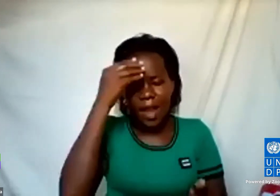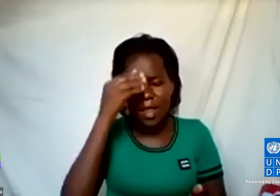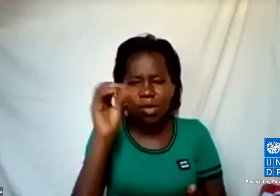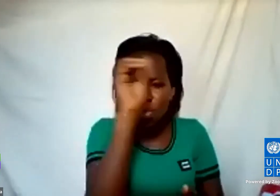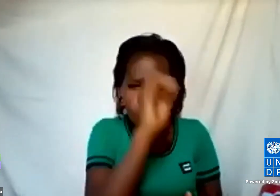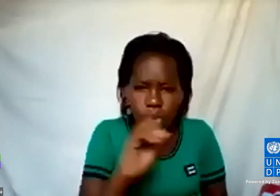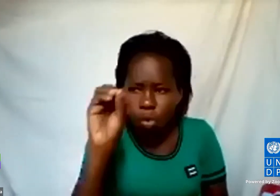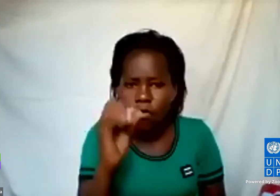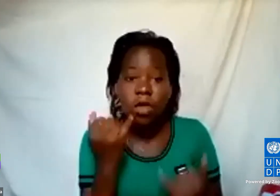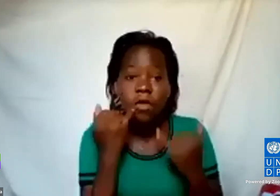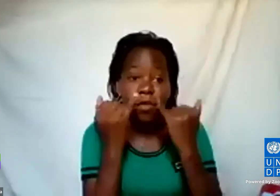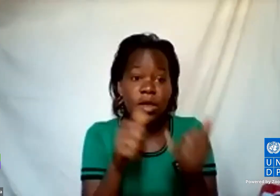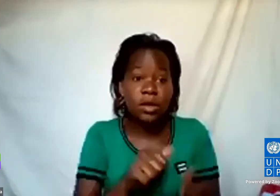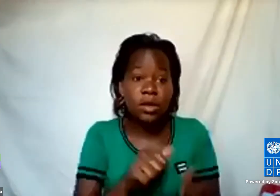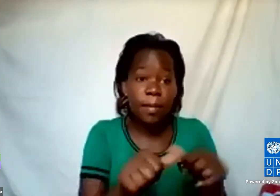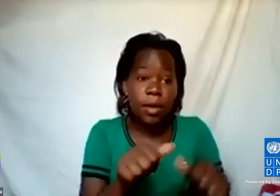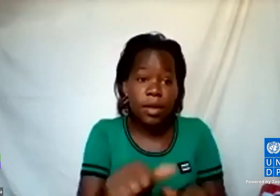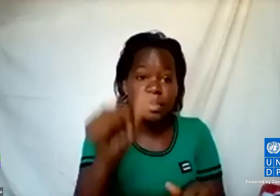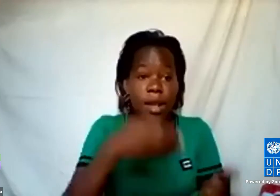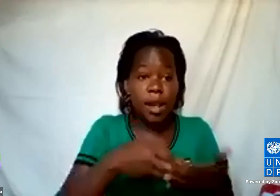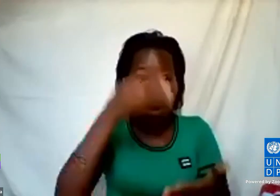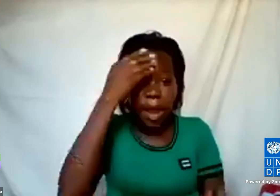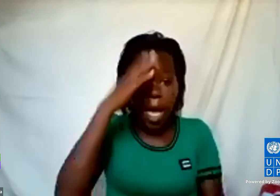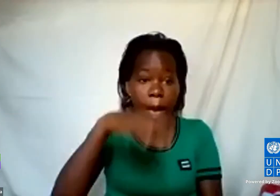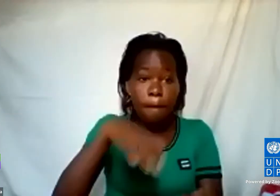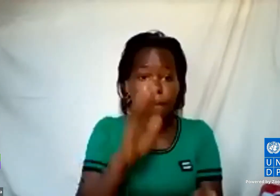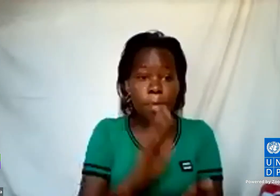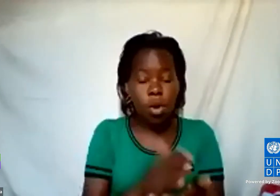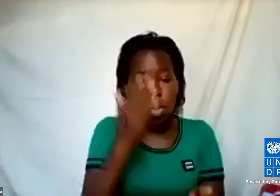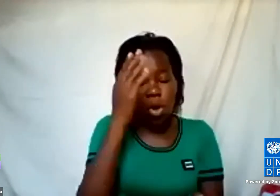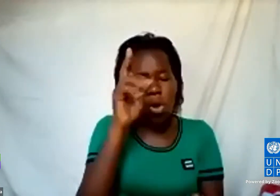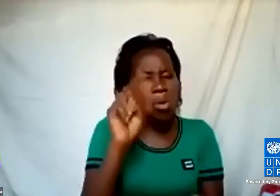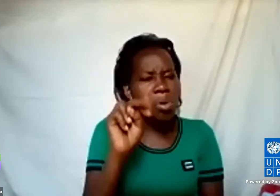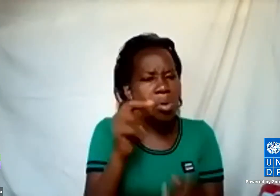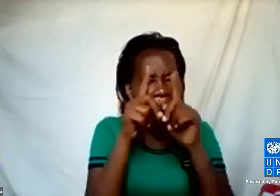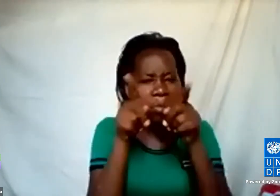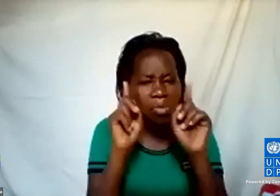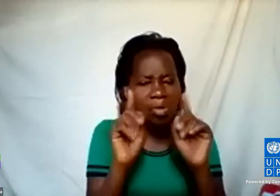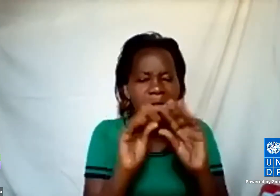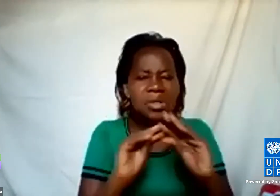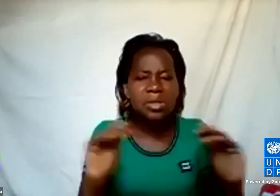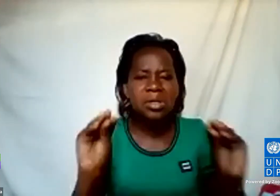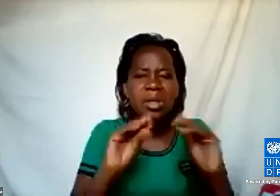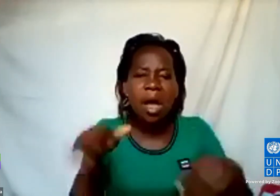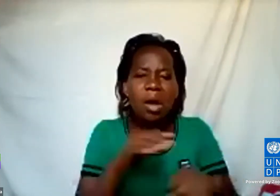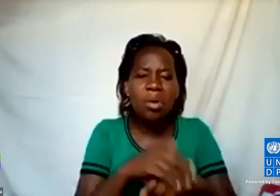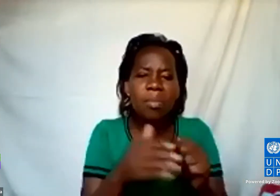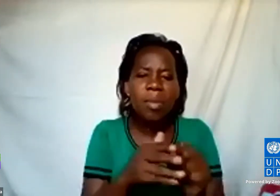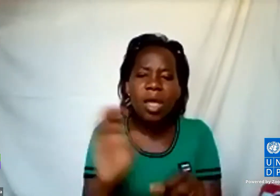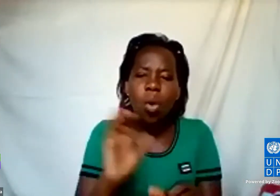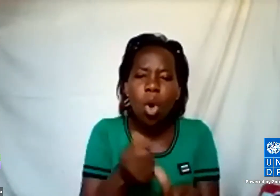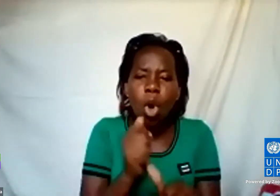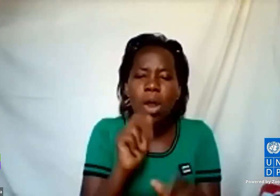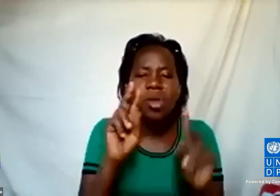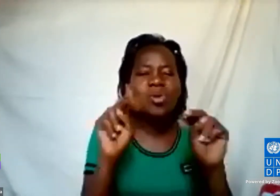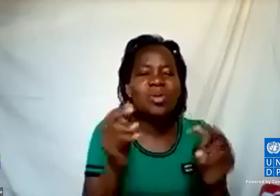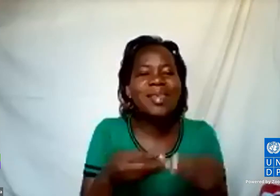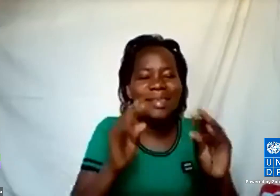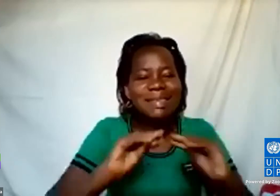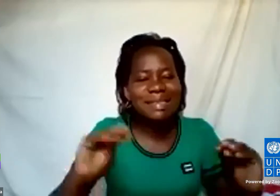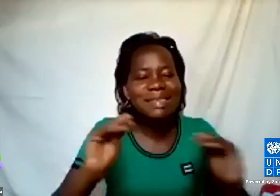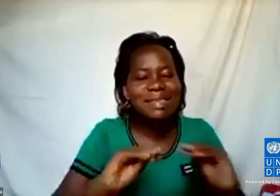yourself. Learn more. No university will go to where they teach how to make a Coke. No, they'll give you the basic principles. But when